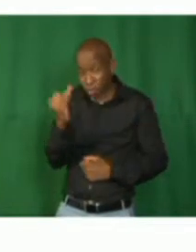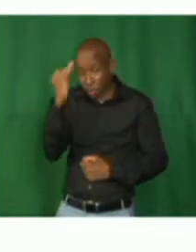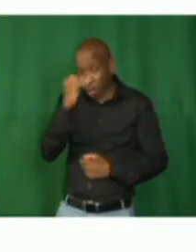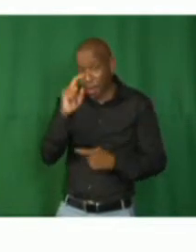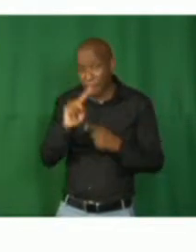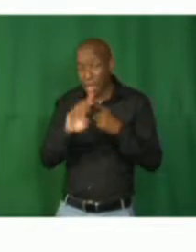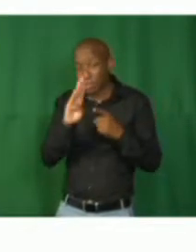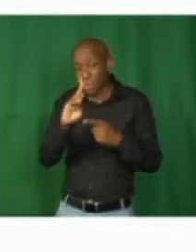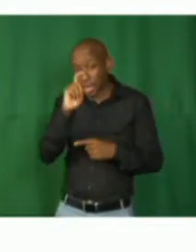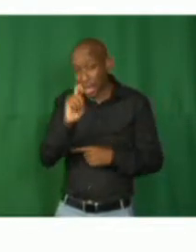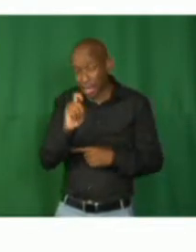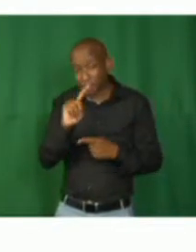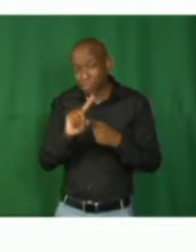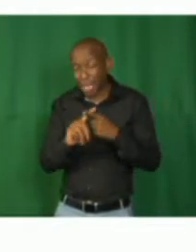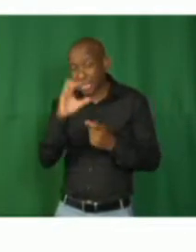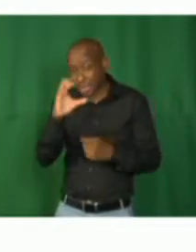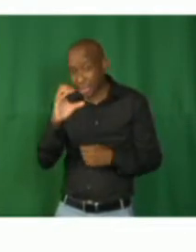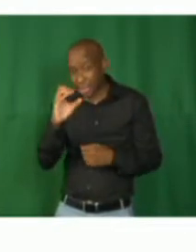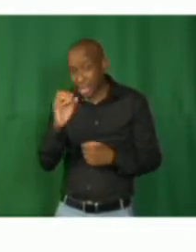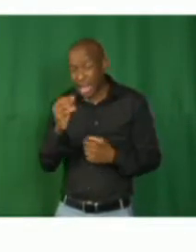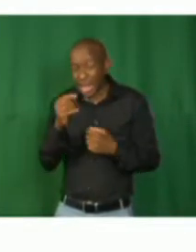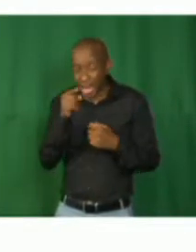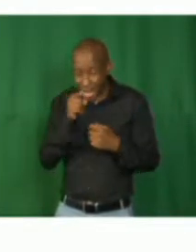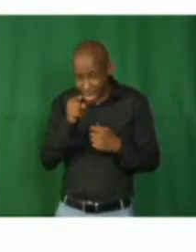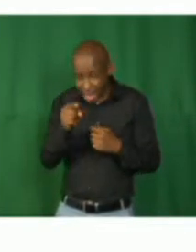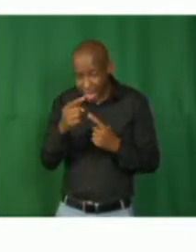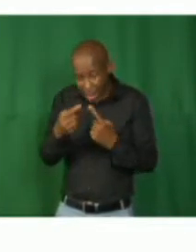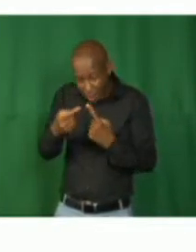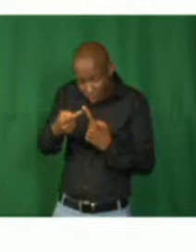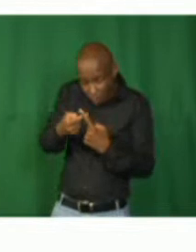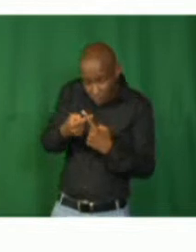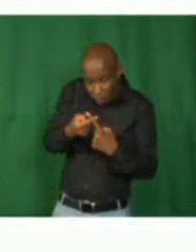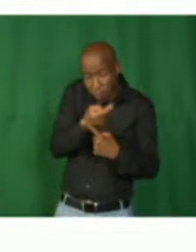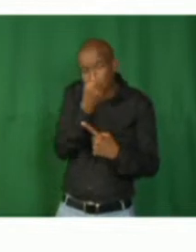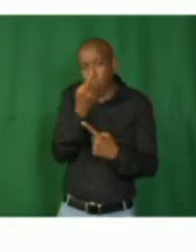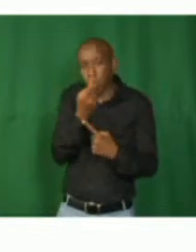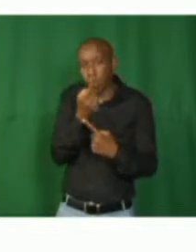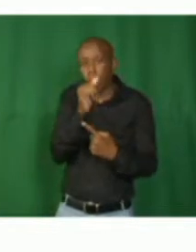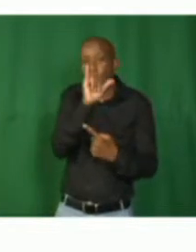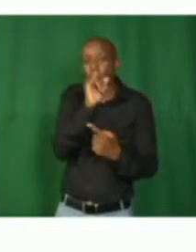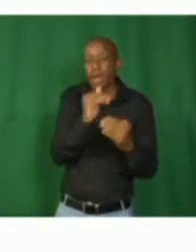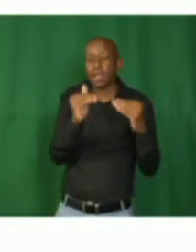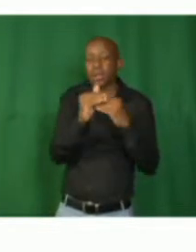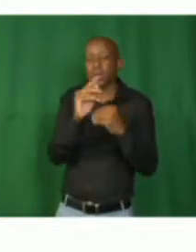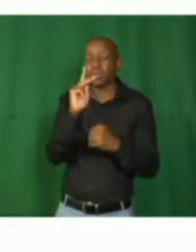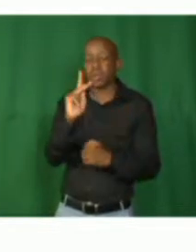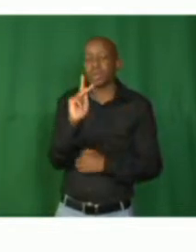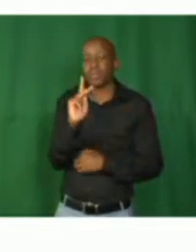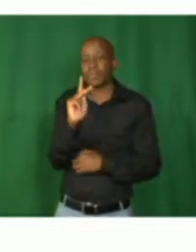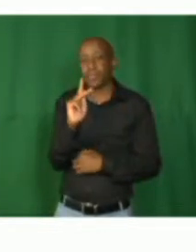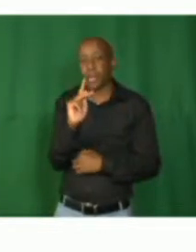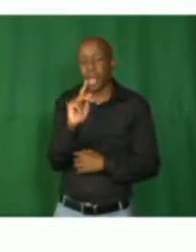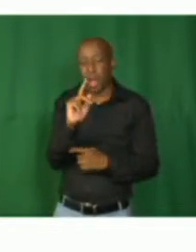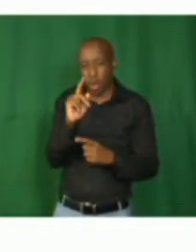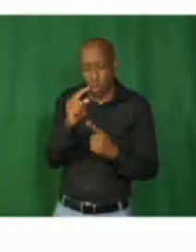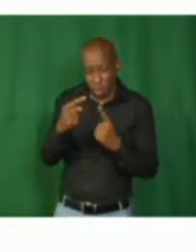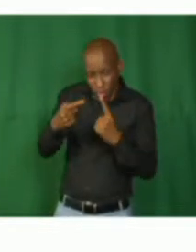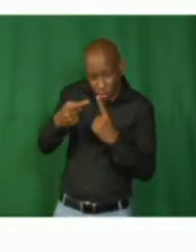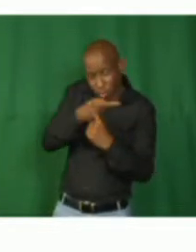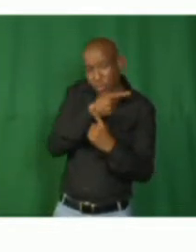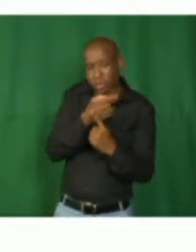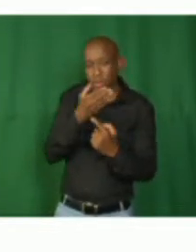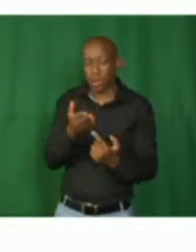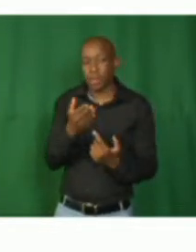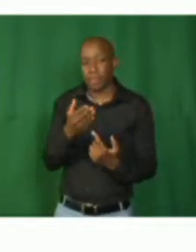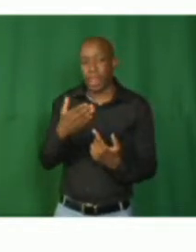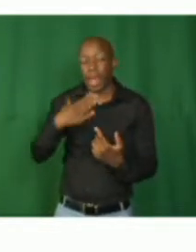bx plus c crosses the line y is equal to k, and then the k is it is the graph on